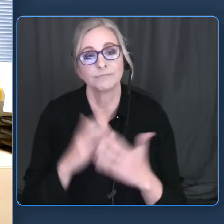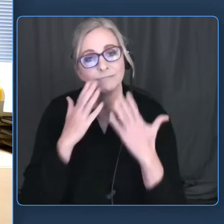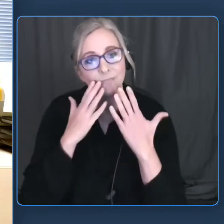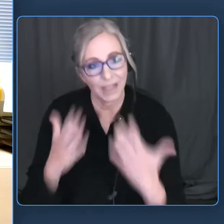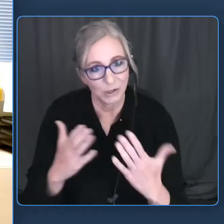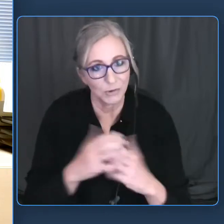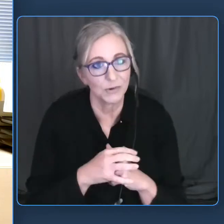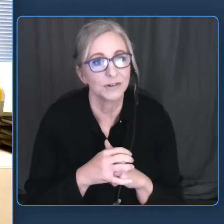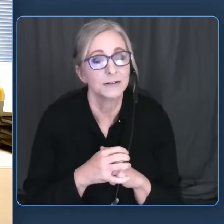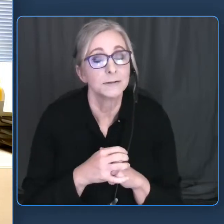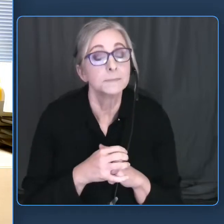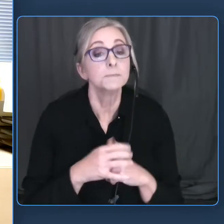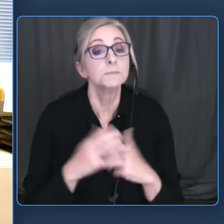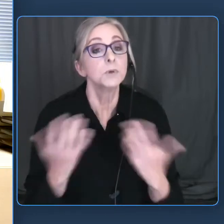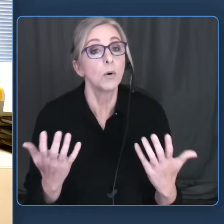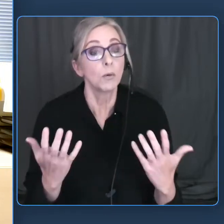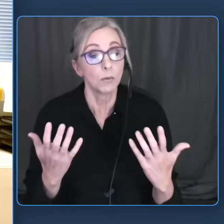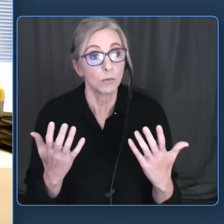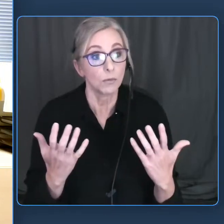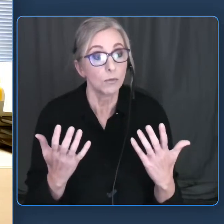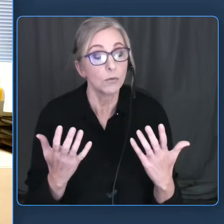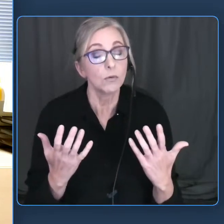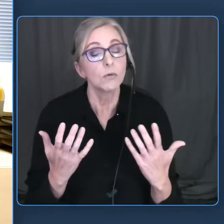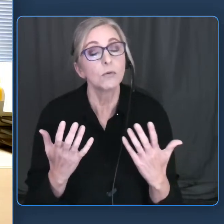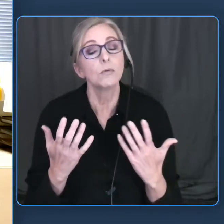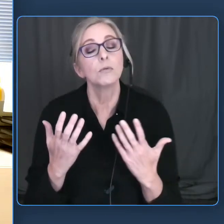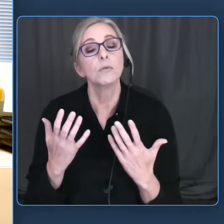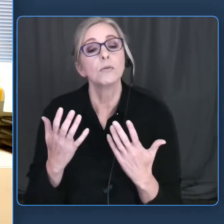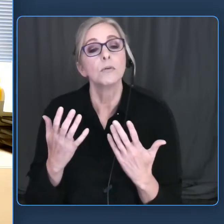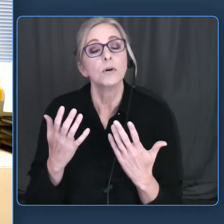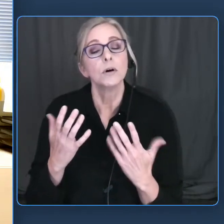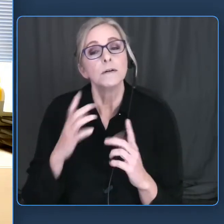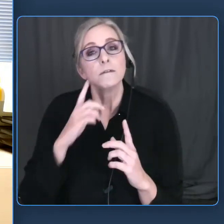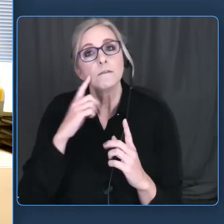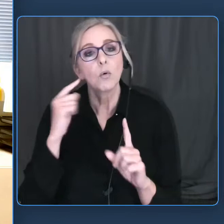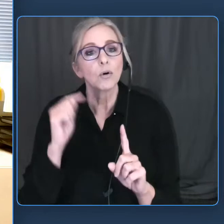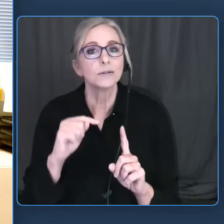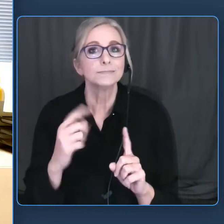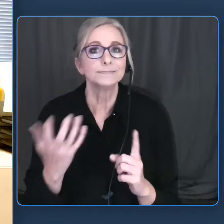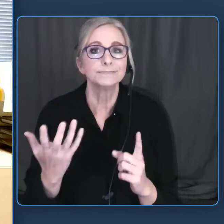Thank you. So as far as